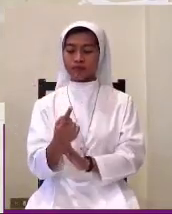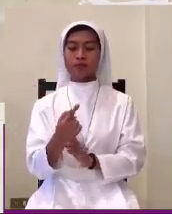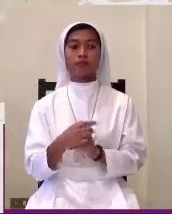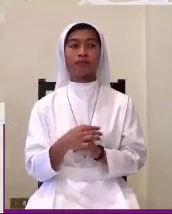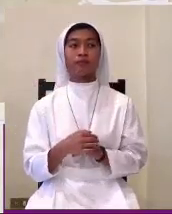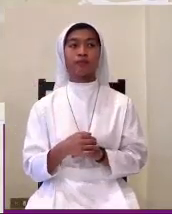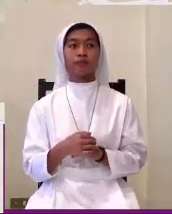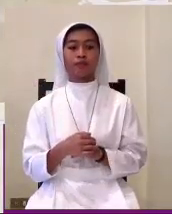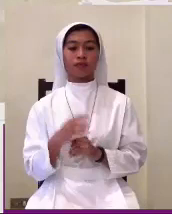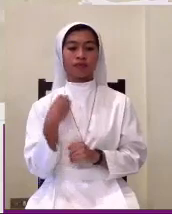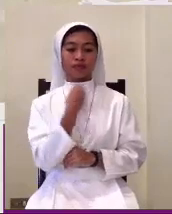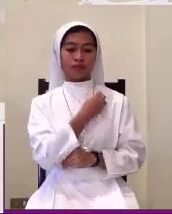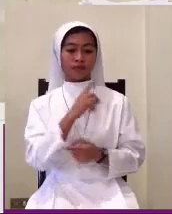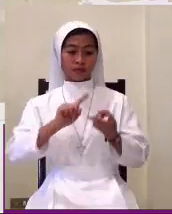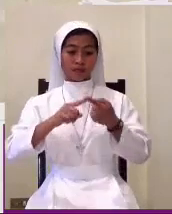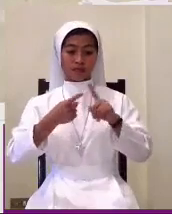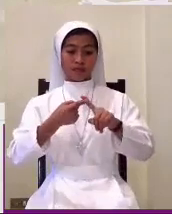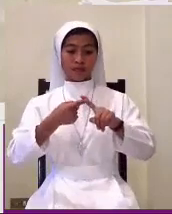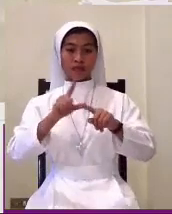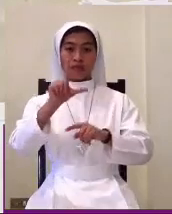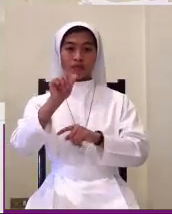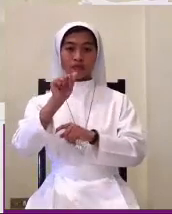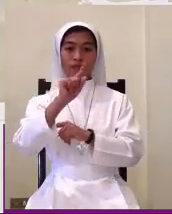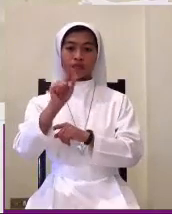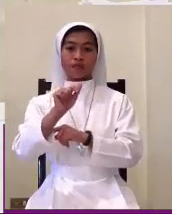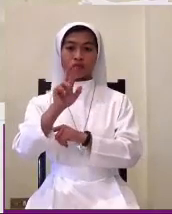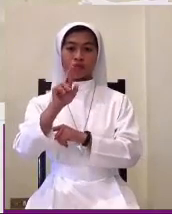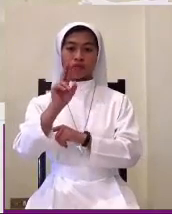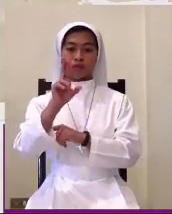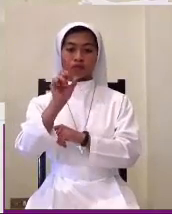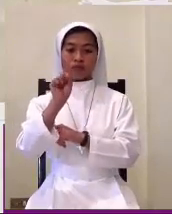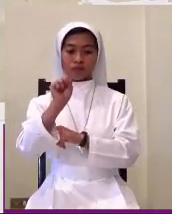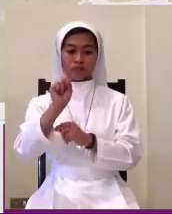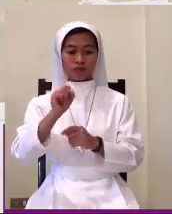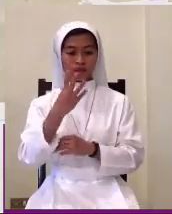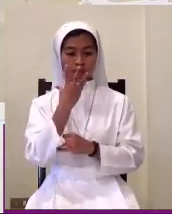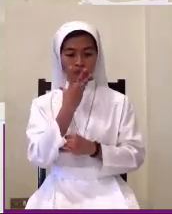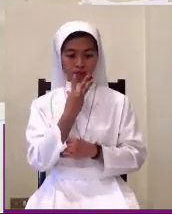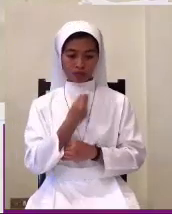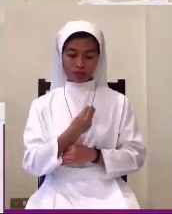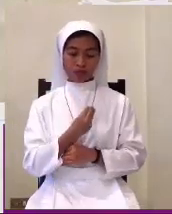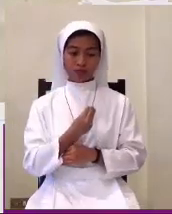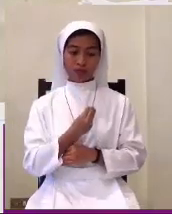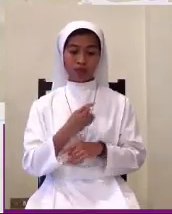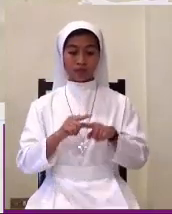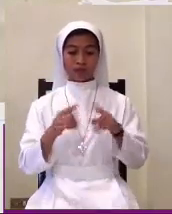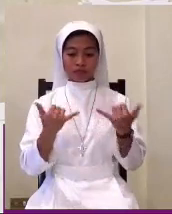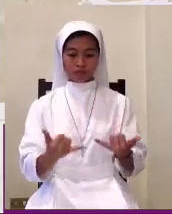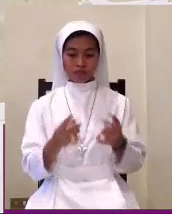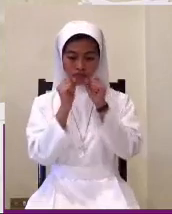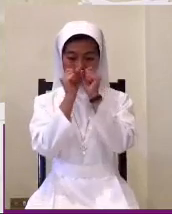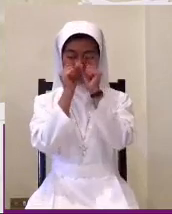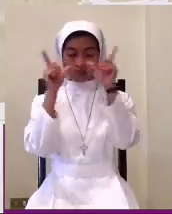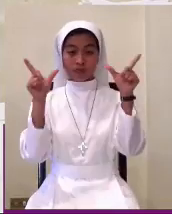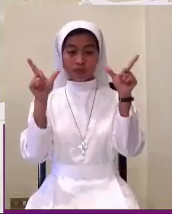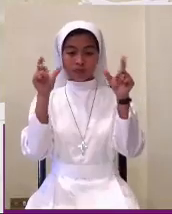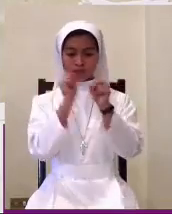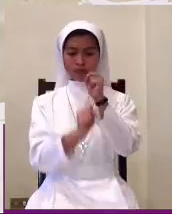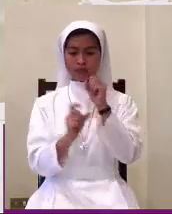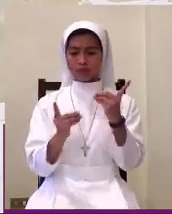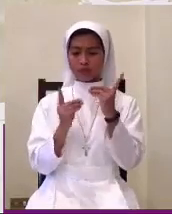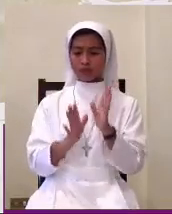"Our friend Lazarus is asleep, but I am going to awaken him." So the disciples said to